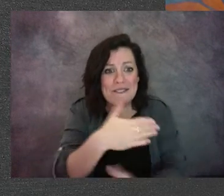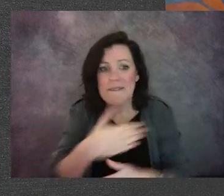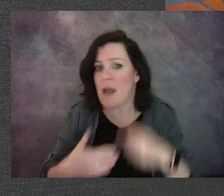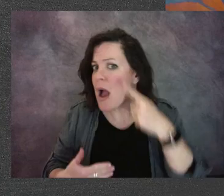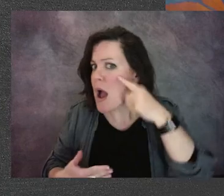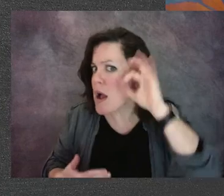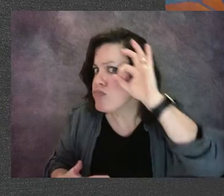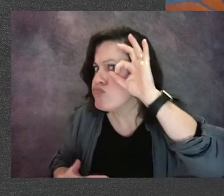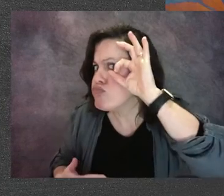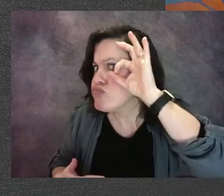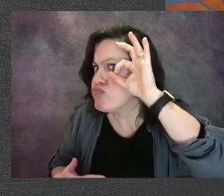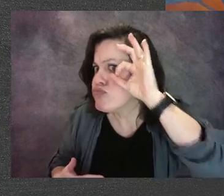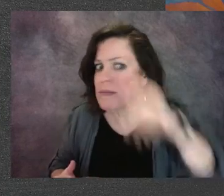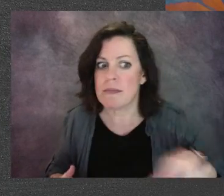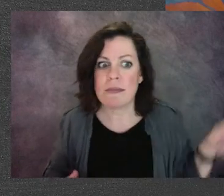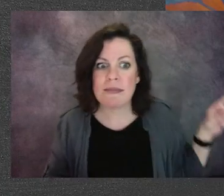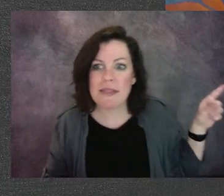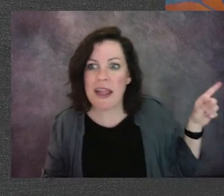another fish with the little eyeball.